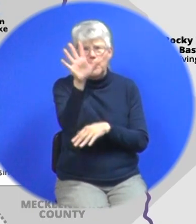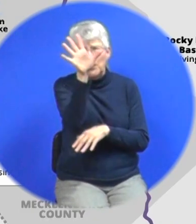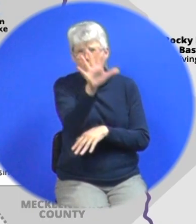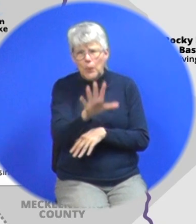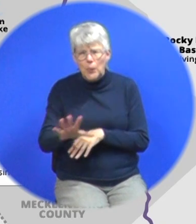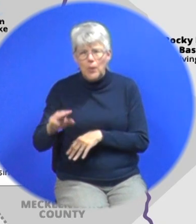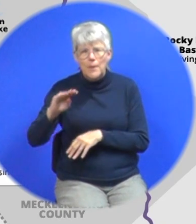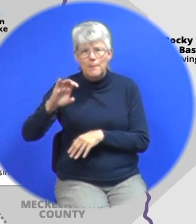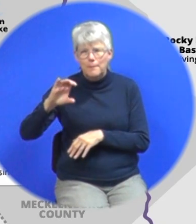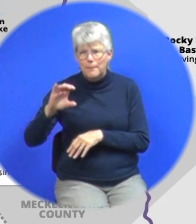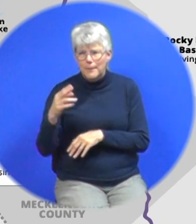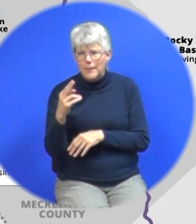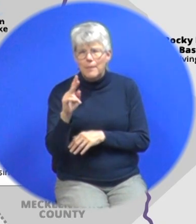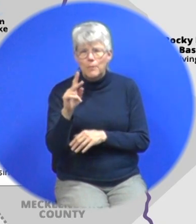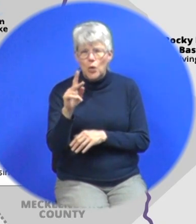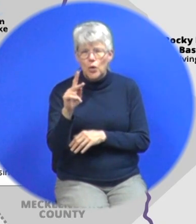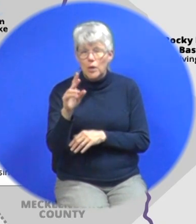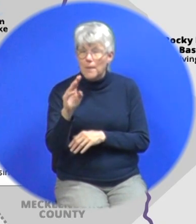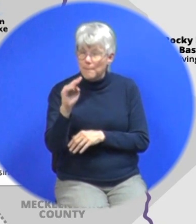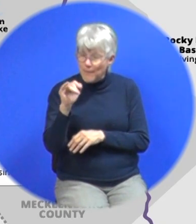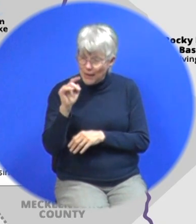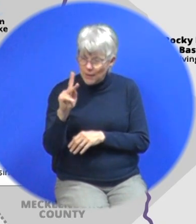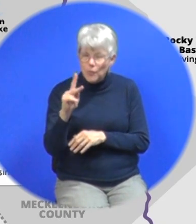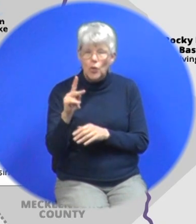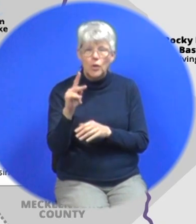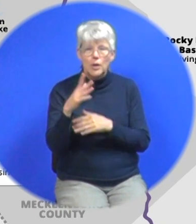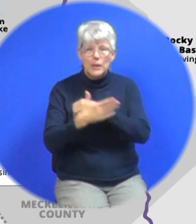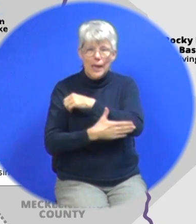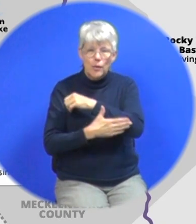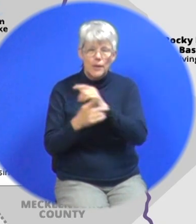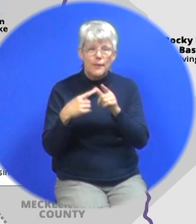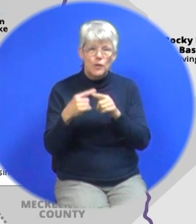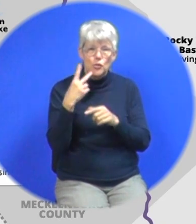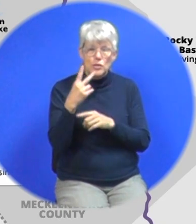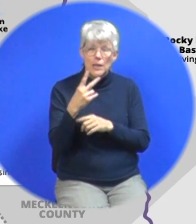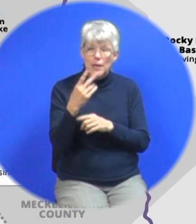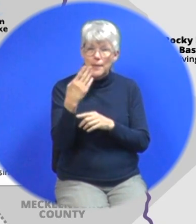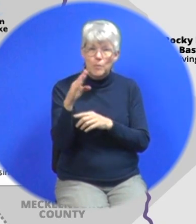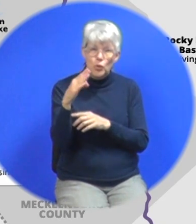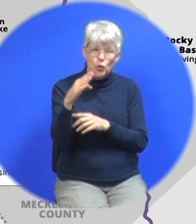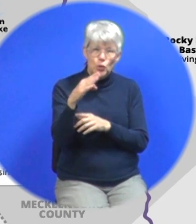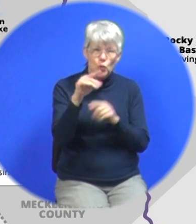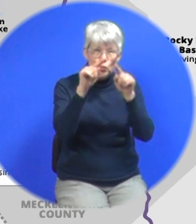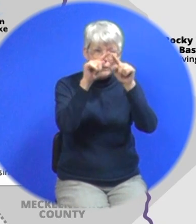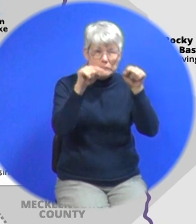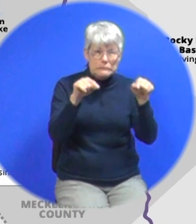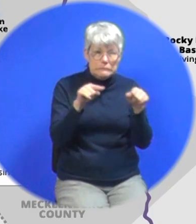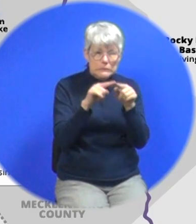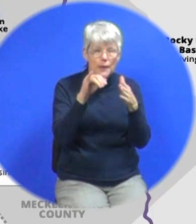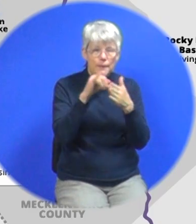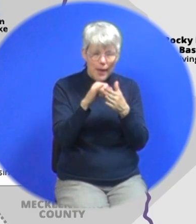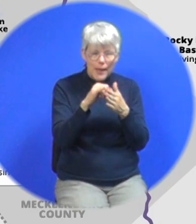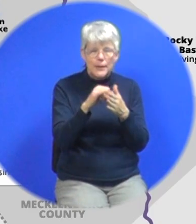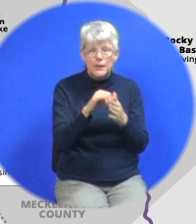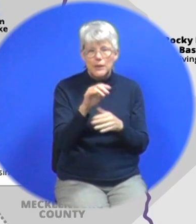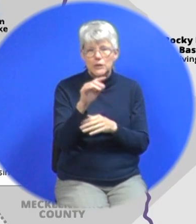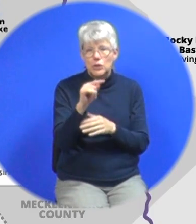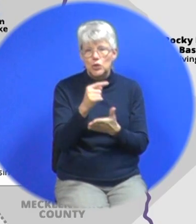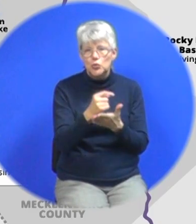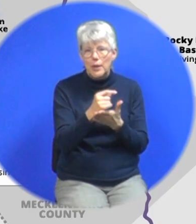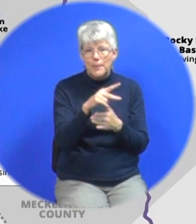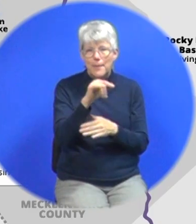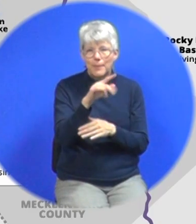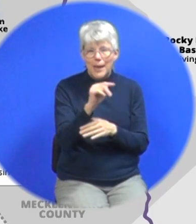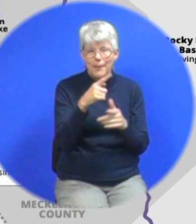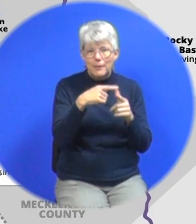pull the water out of the red dots from the intakes. They treat it at the blue squares there. That's their treatment plants. And then they're transferring across that purple